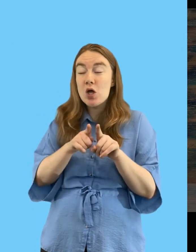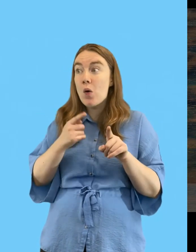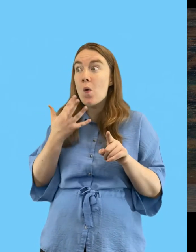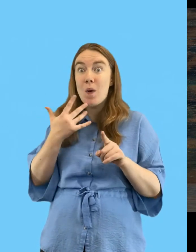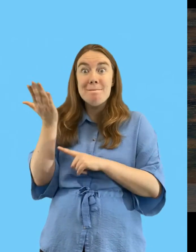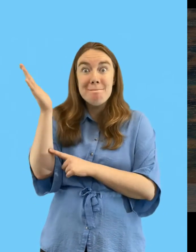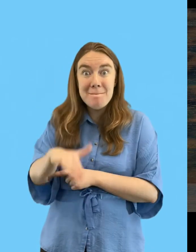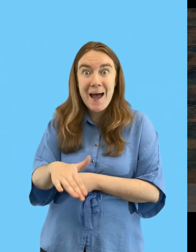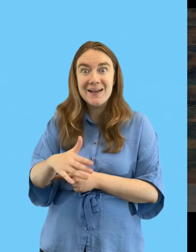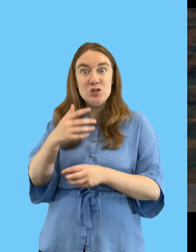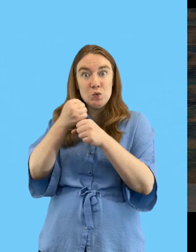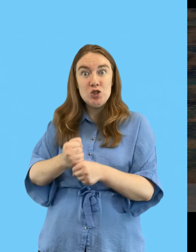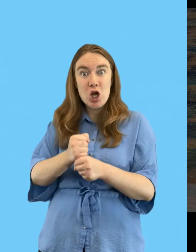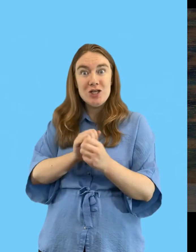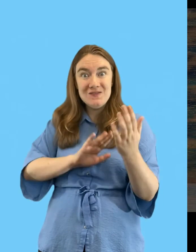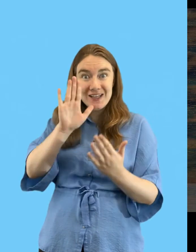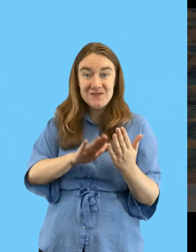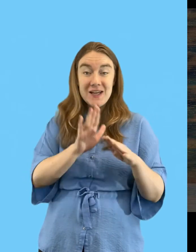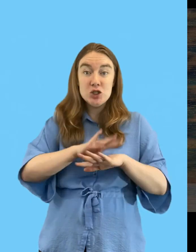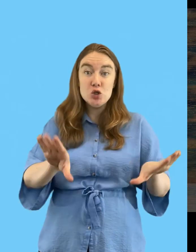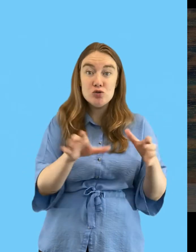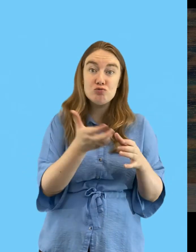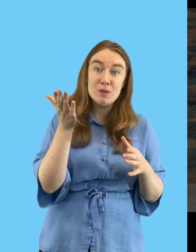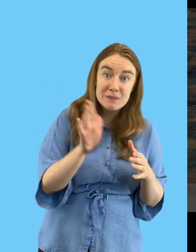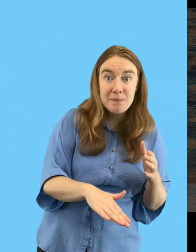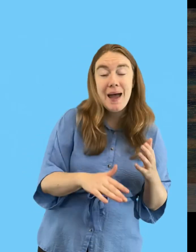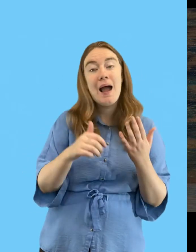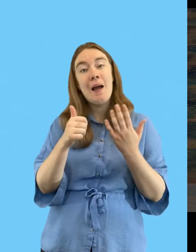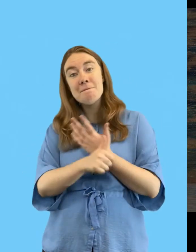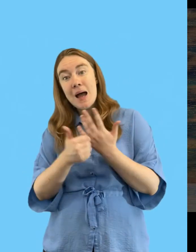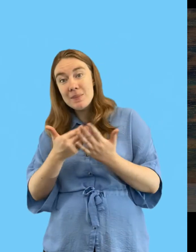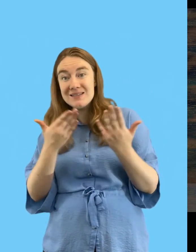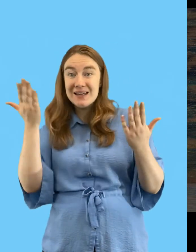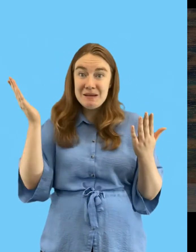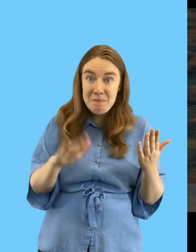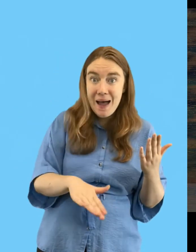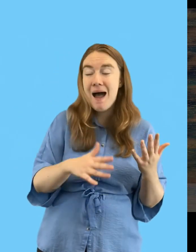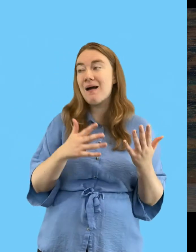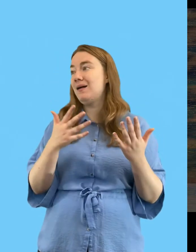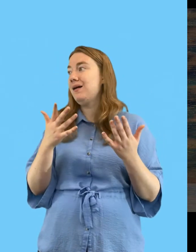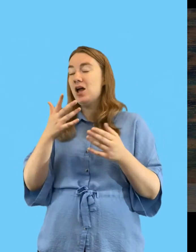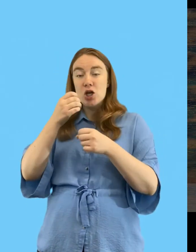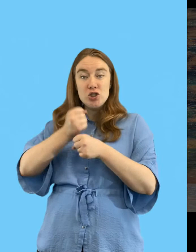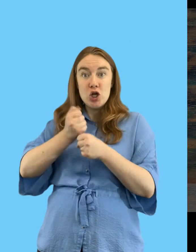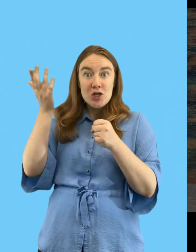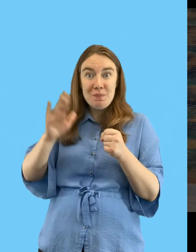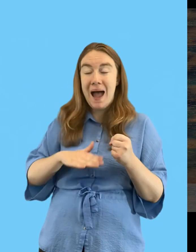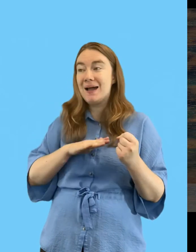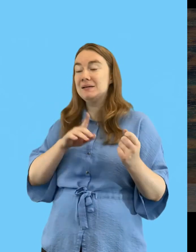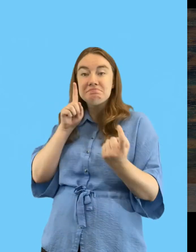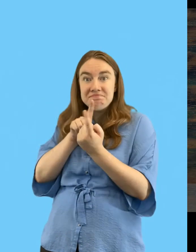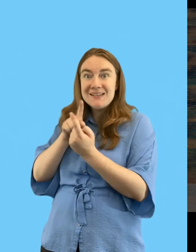normal, as children's groups resume and other ministry teams get back